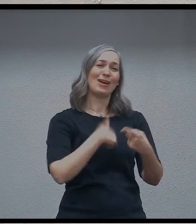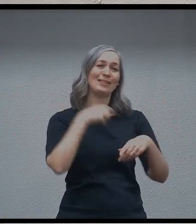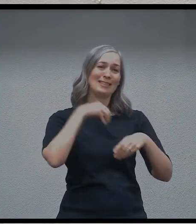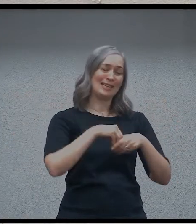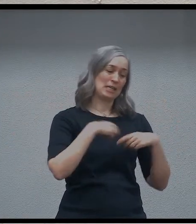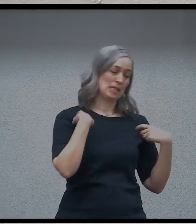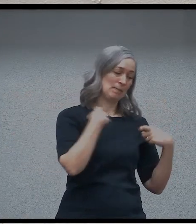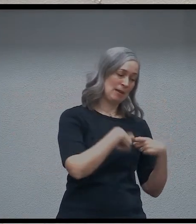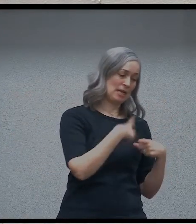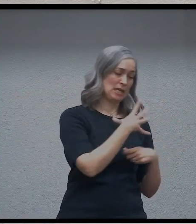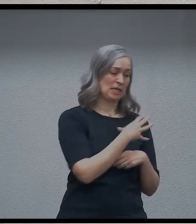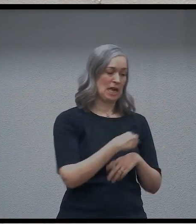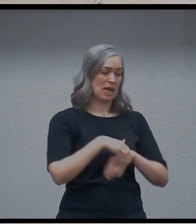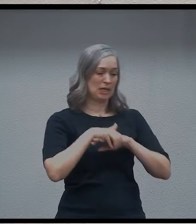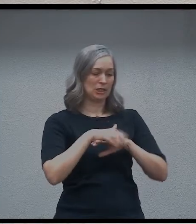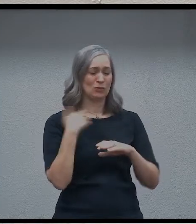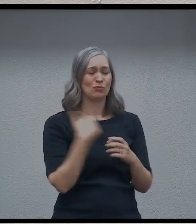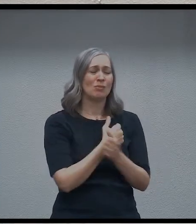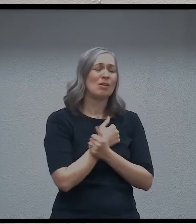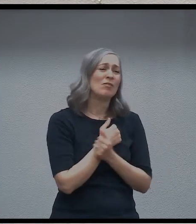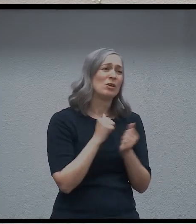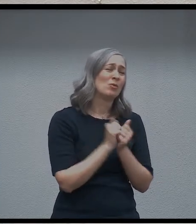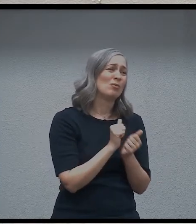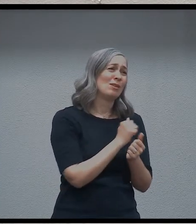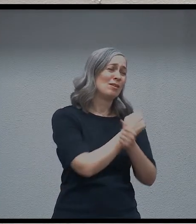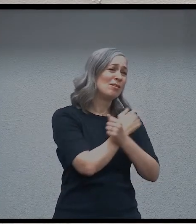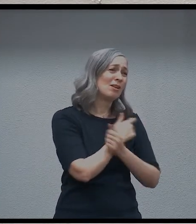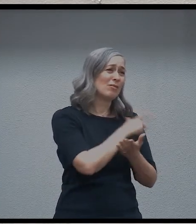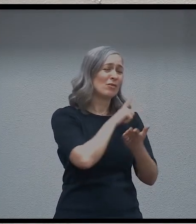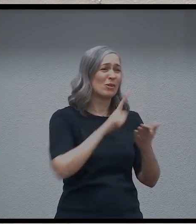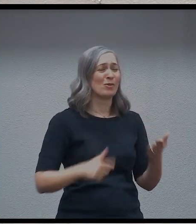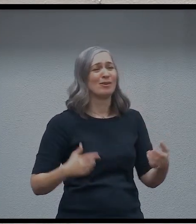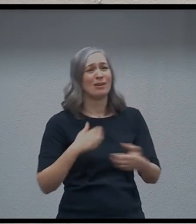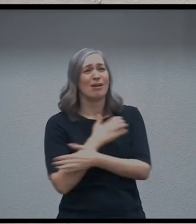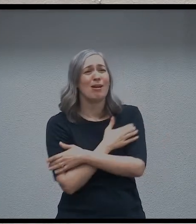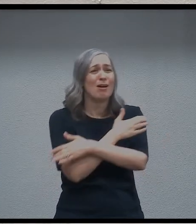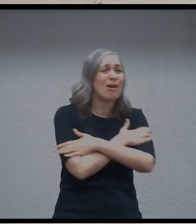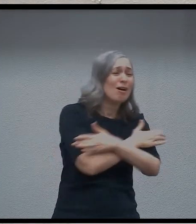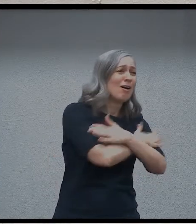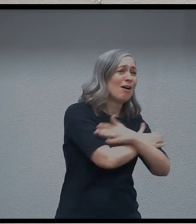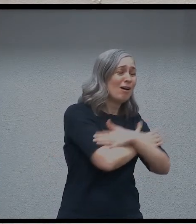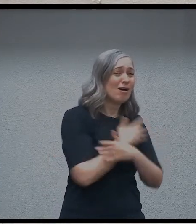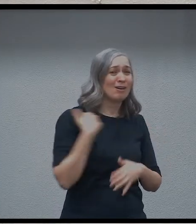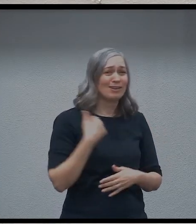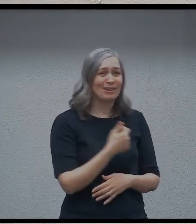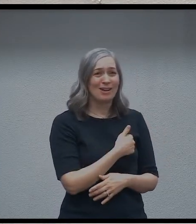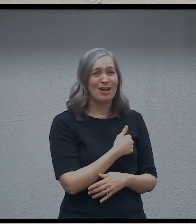the Lord." And they were hugging us goodbye. They're swarming us all over the place.